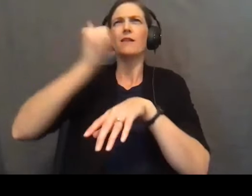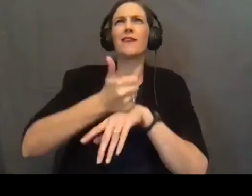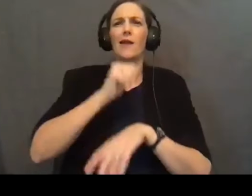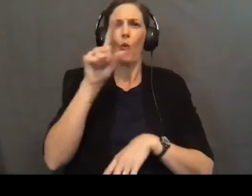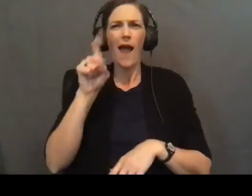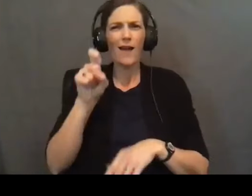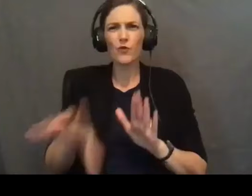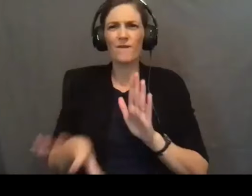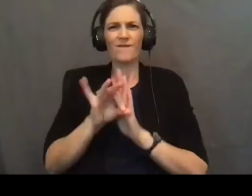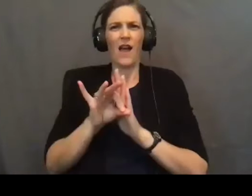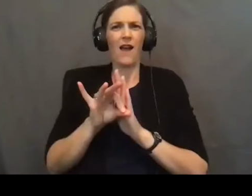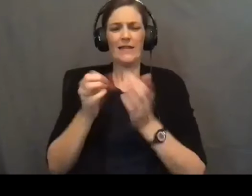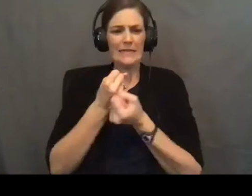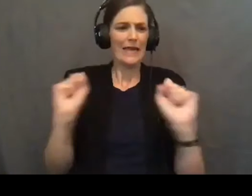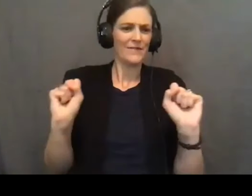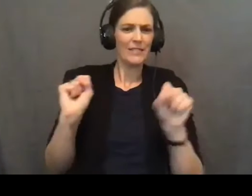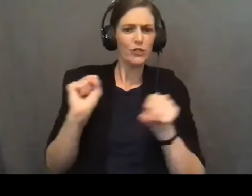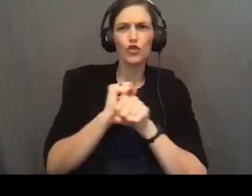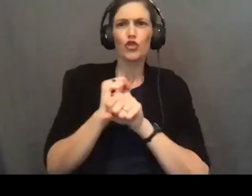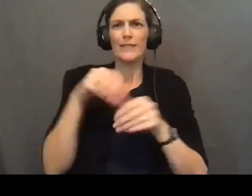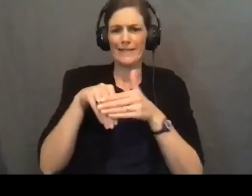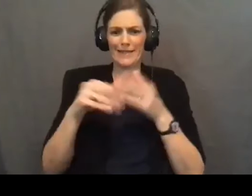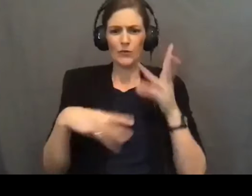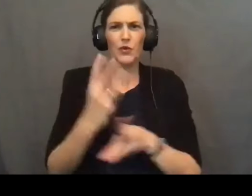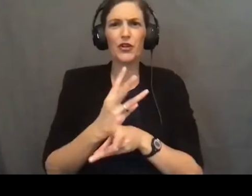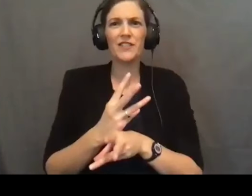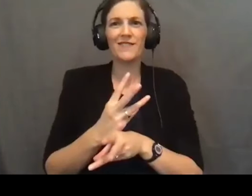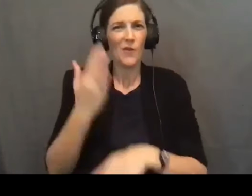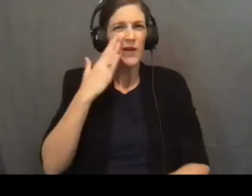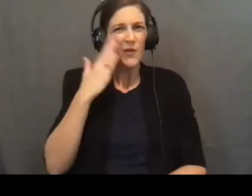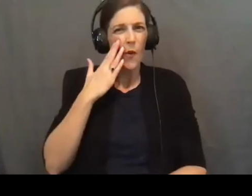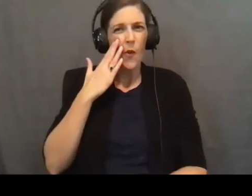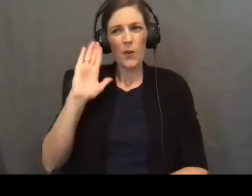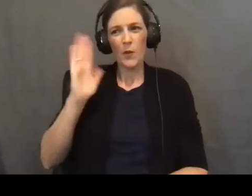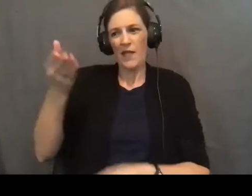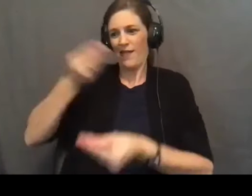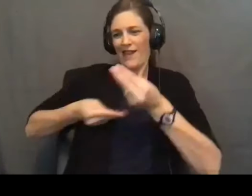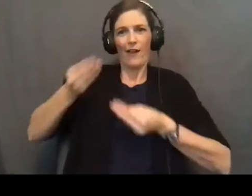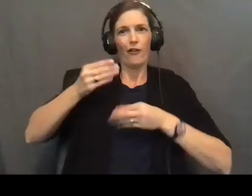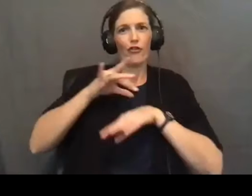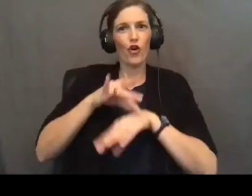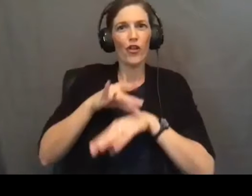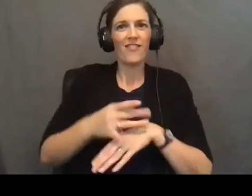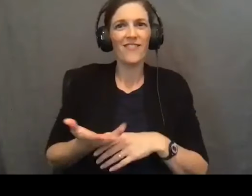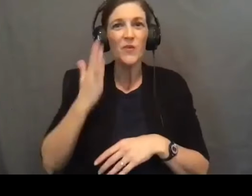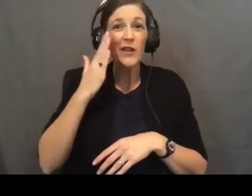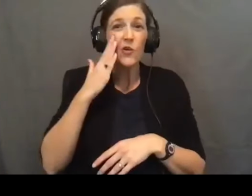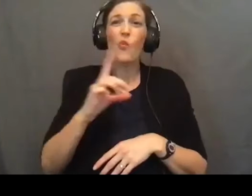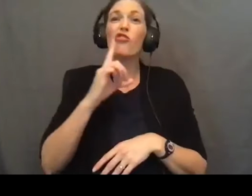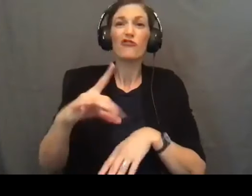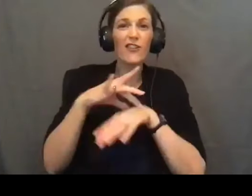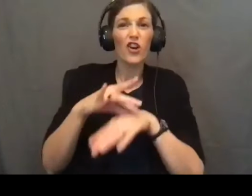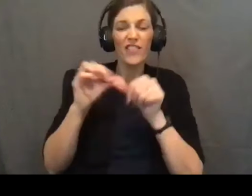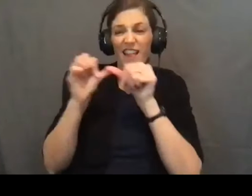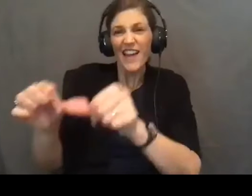security in this world because we know we're going to inherit the earth. We know the real earth, the lasting